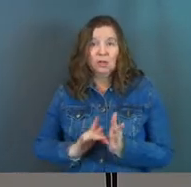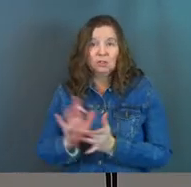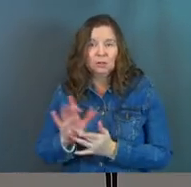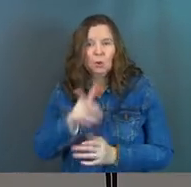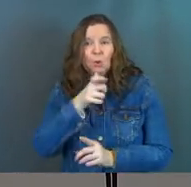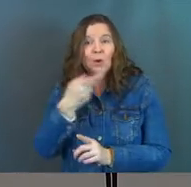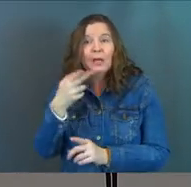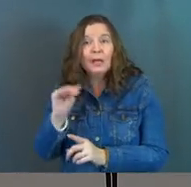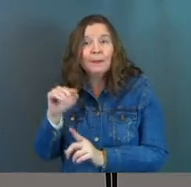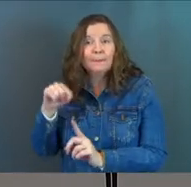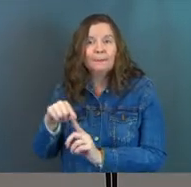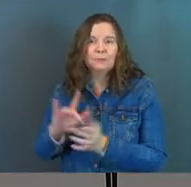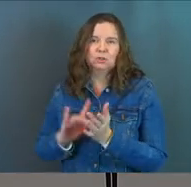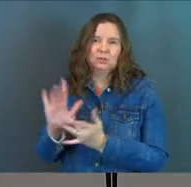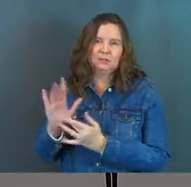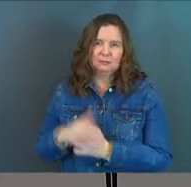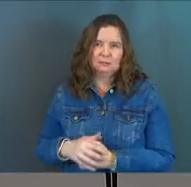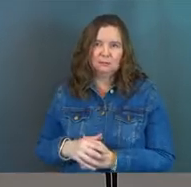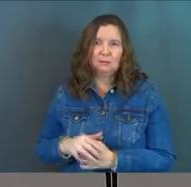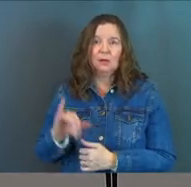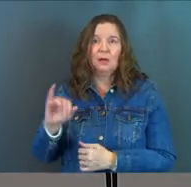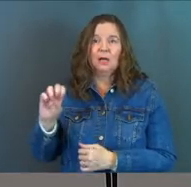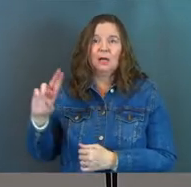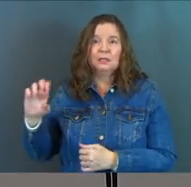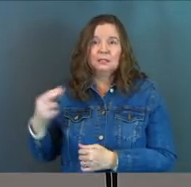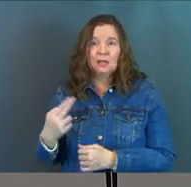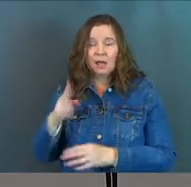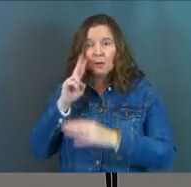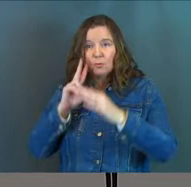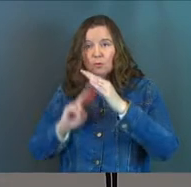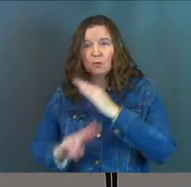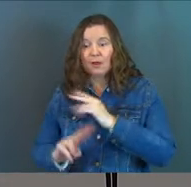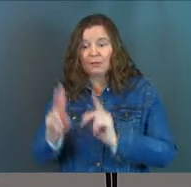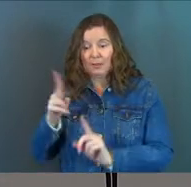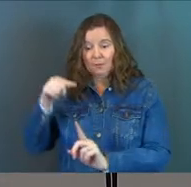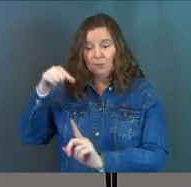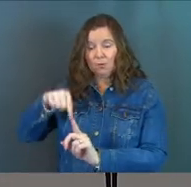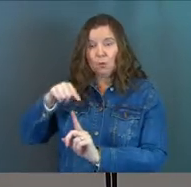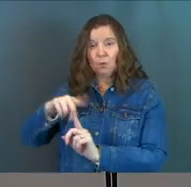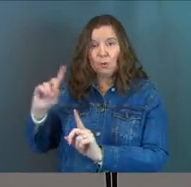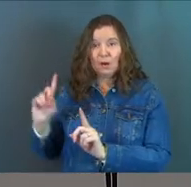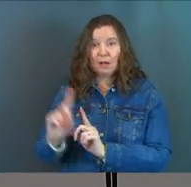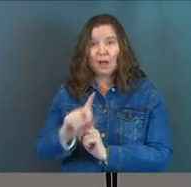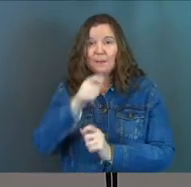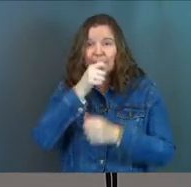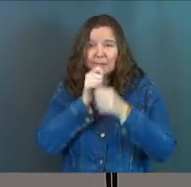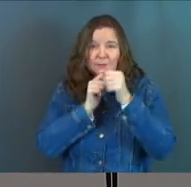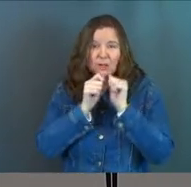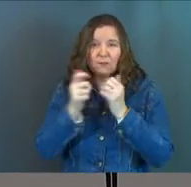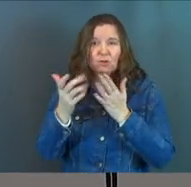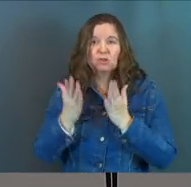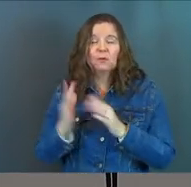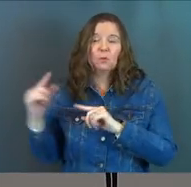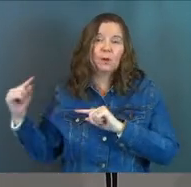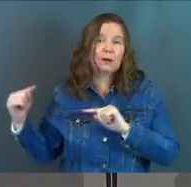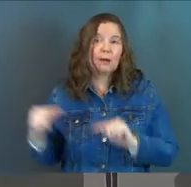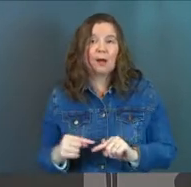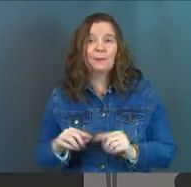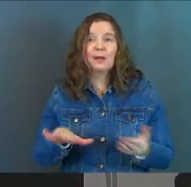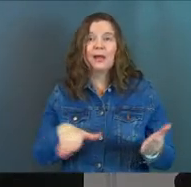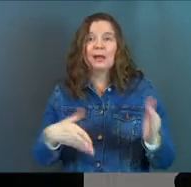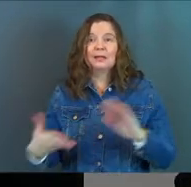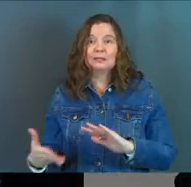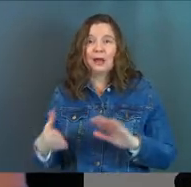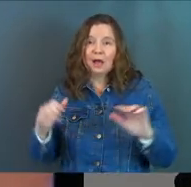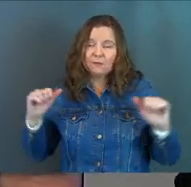is Jesus. Isaiah prophesied that this him, this person would come, the suffering servant would come and